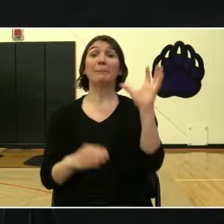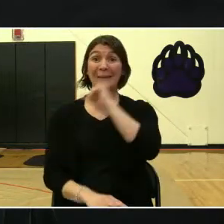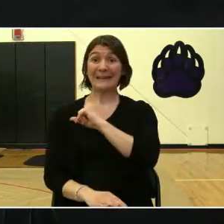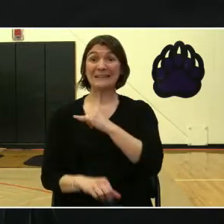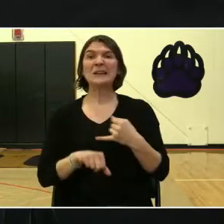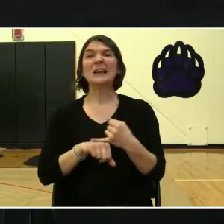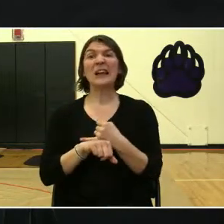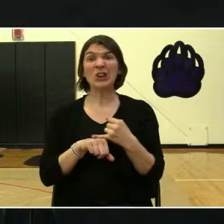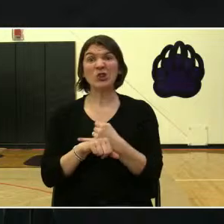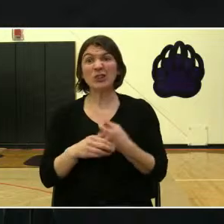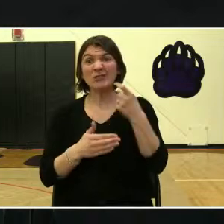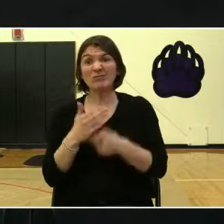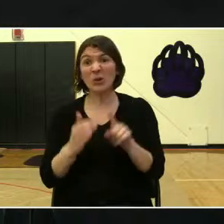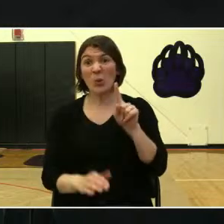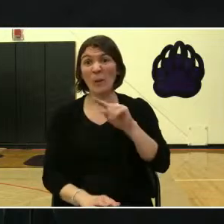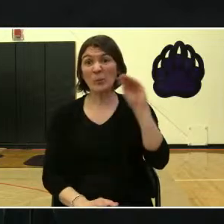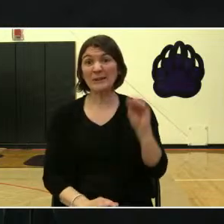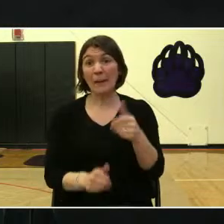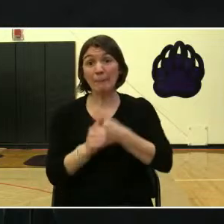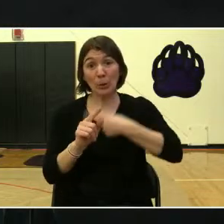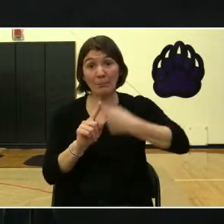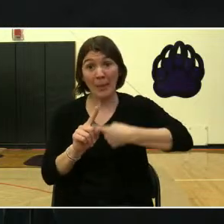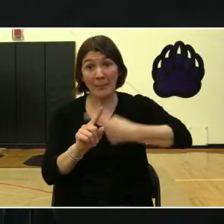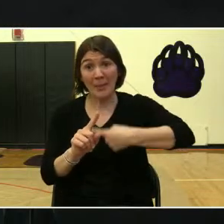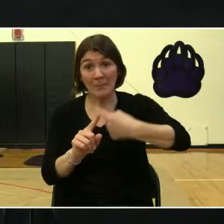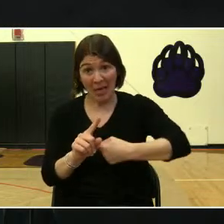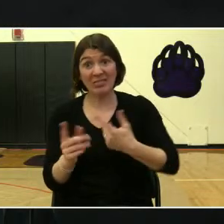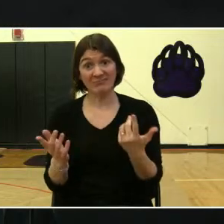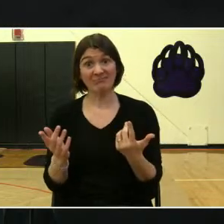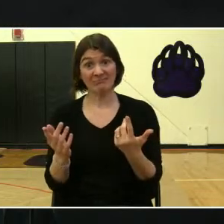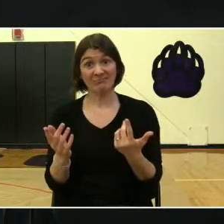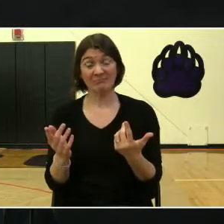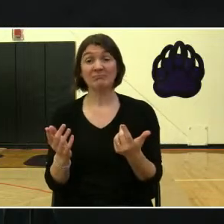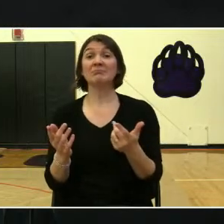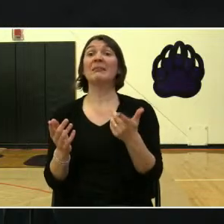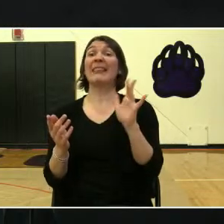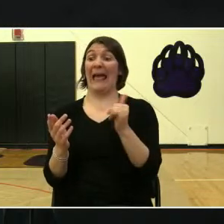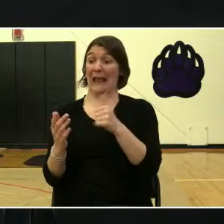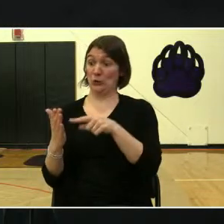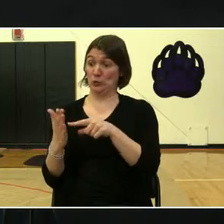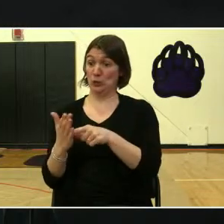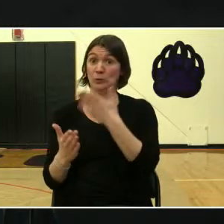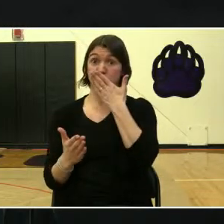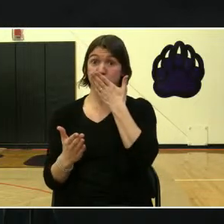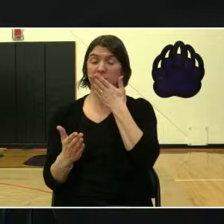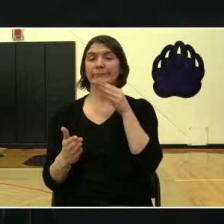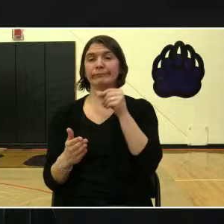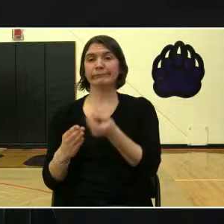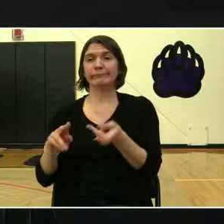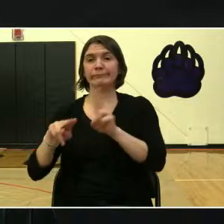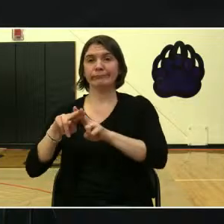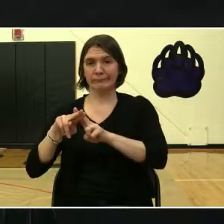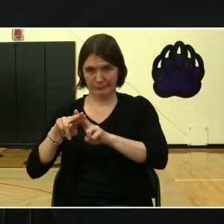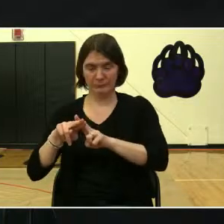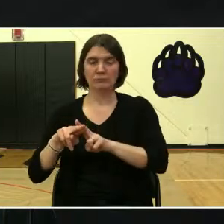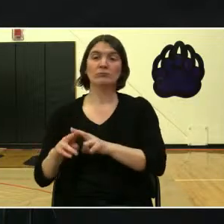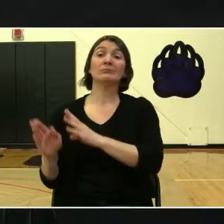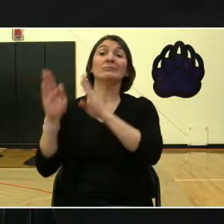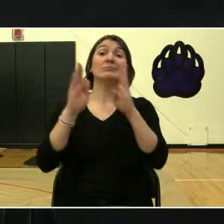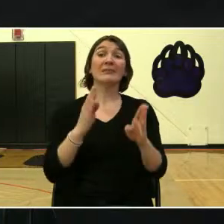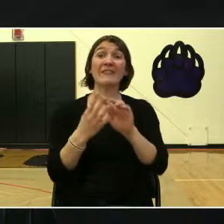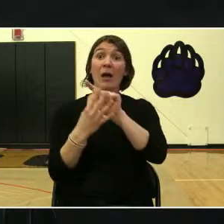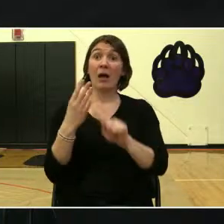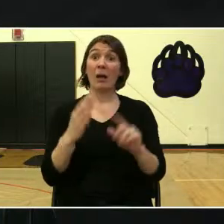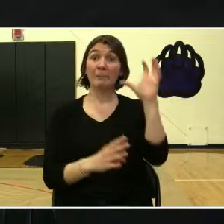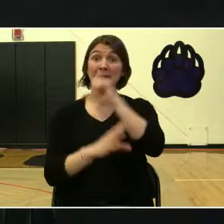rate of 1% per month be charged from the due date of payment on any overdue payment of the Town tax installment or portion thereof and that a